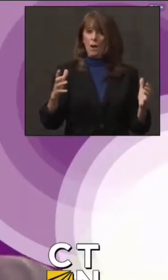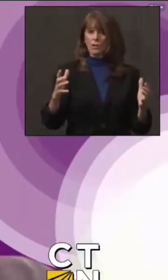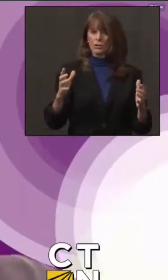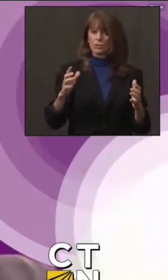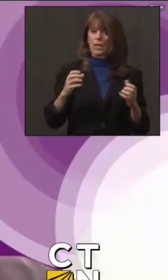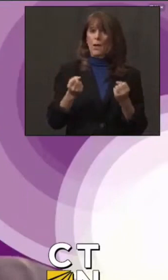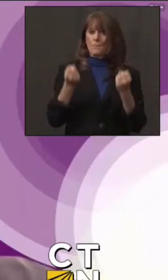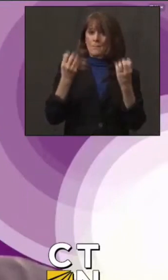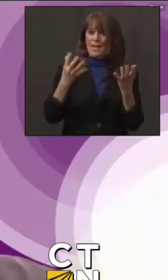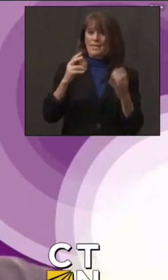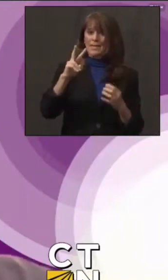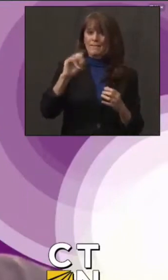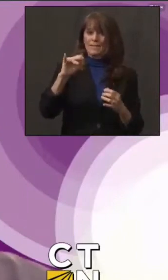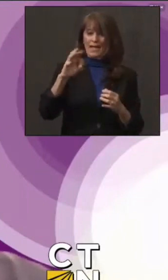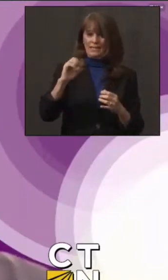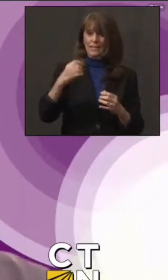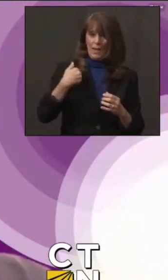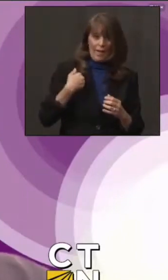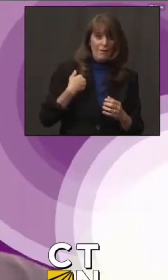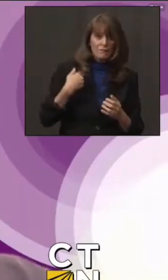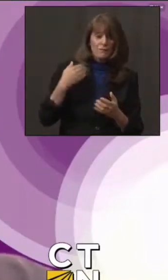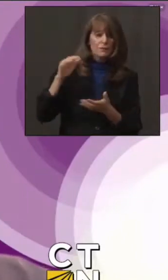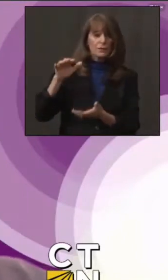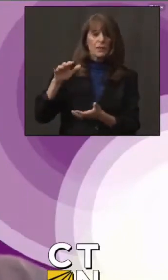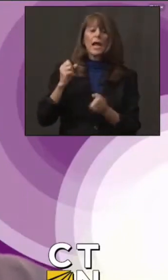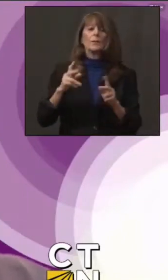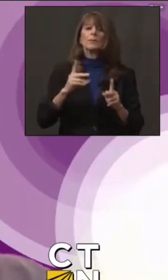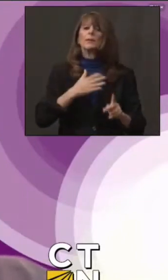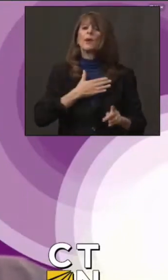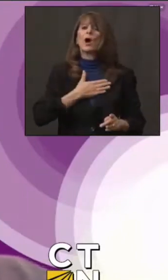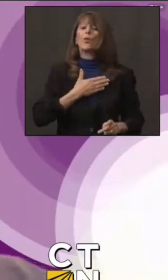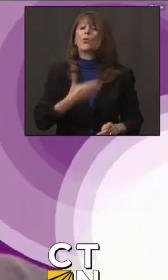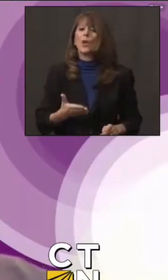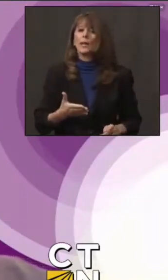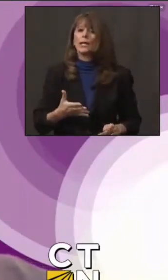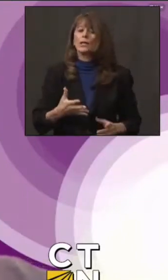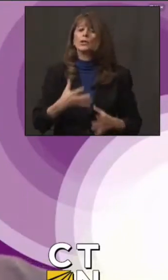And then 2, how many people are willing to receive the vaccine?